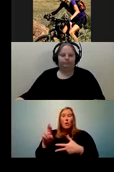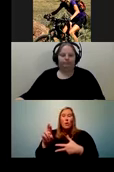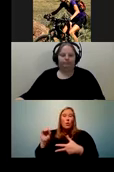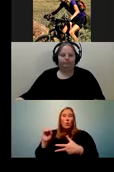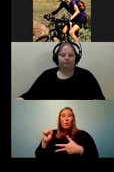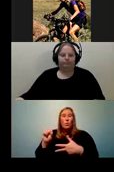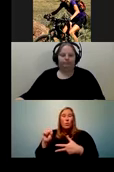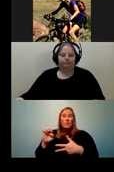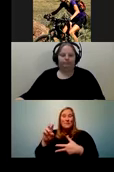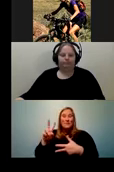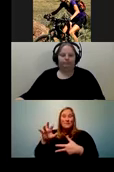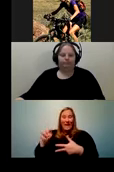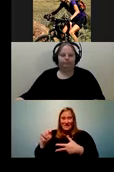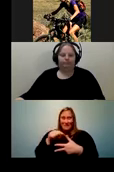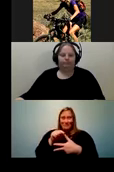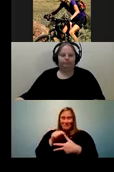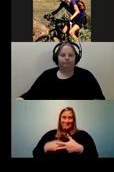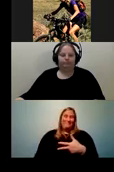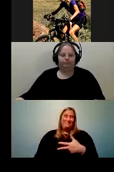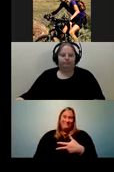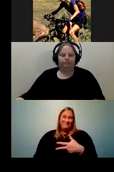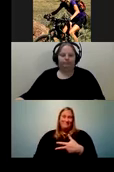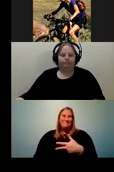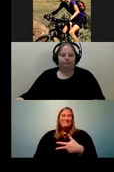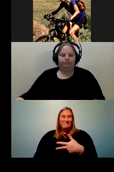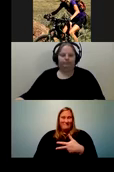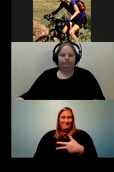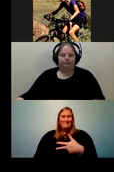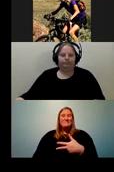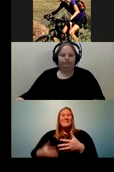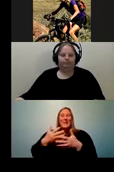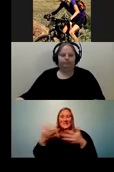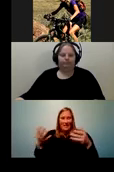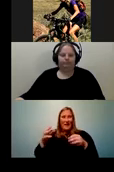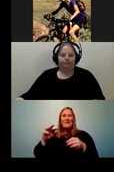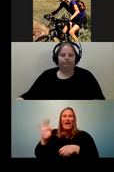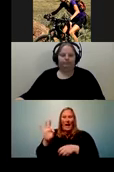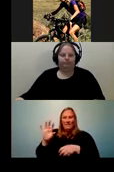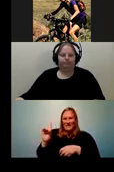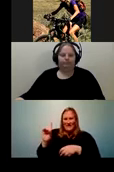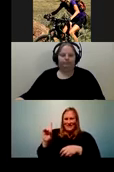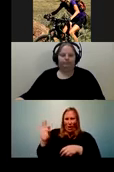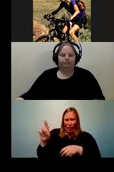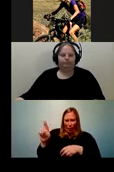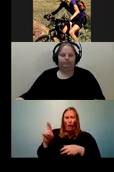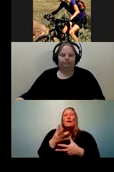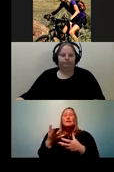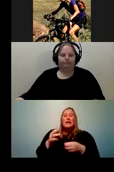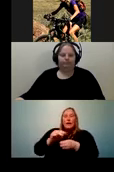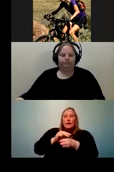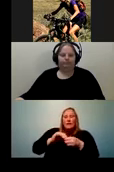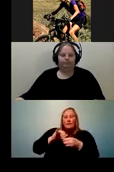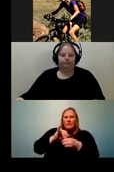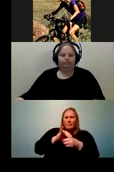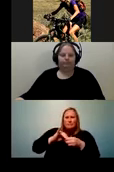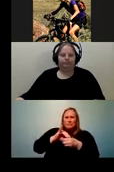Delano Roosevelt. And yeah, that's a lot of martinis. Even, you know, I mean, today you get a martini and it looks like